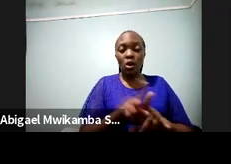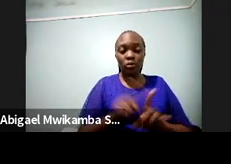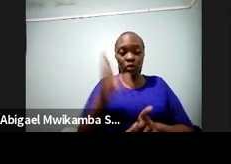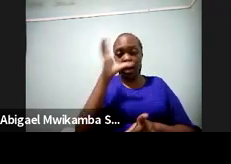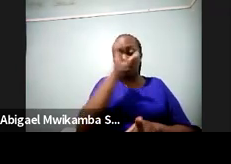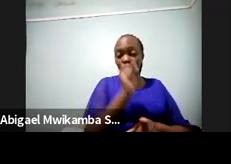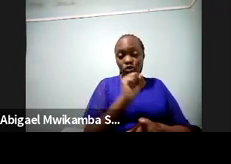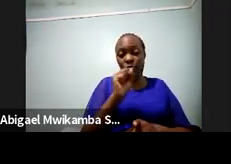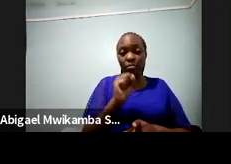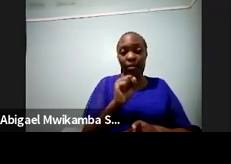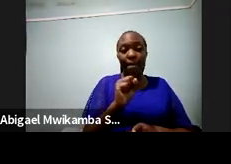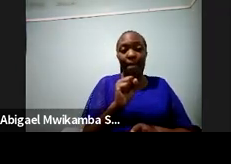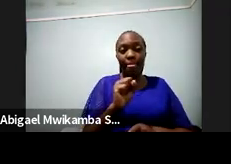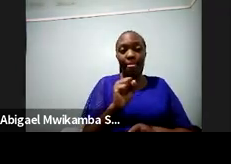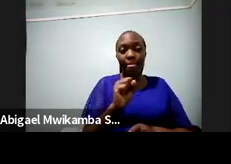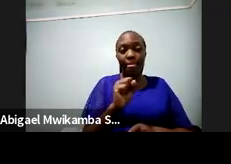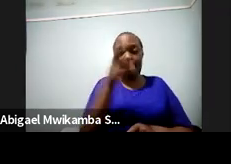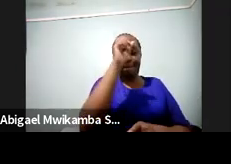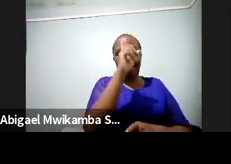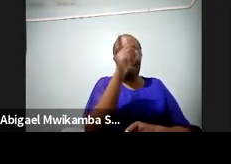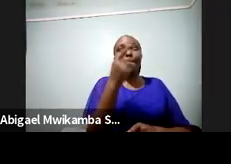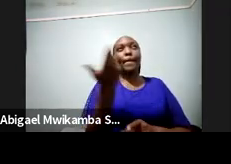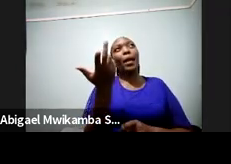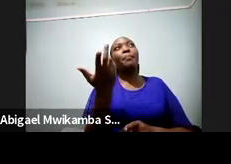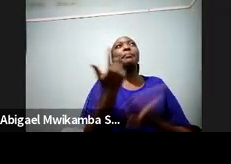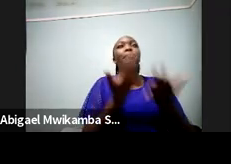you start making a saving of 5,000,